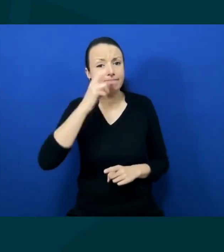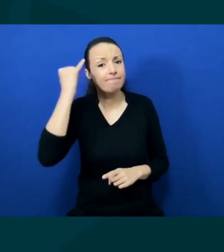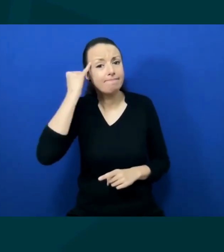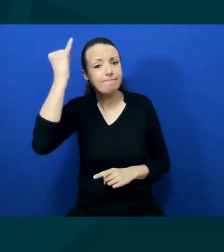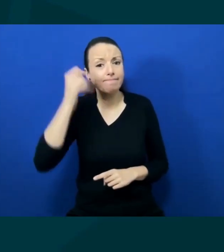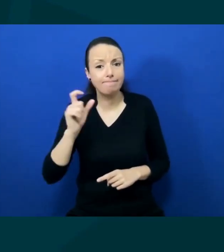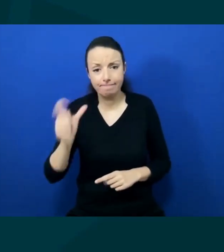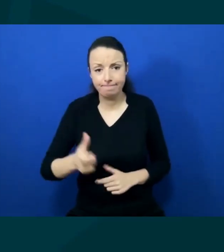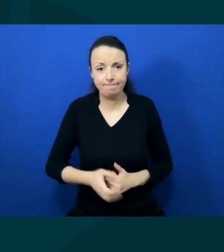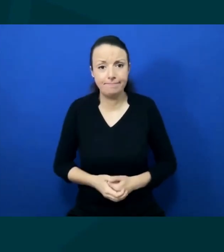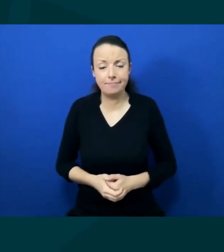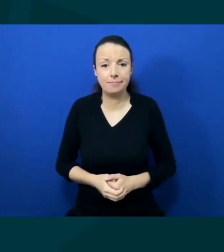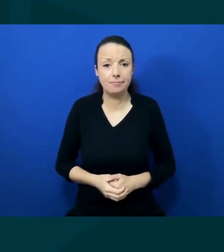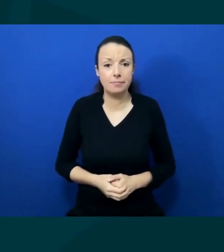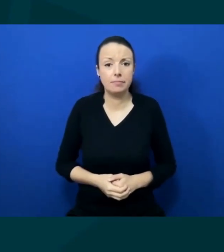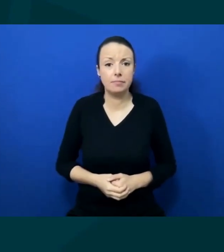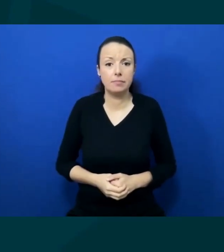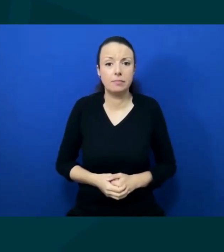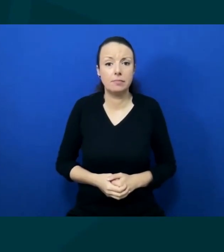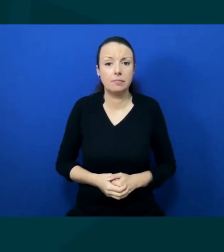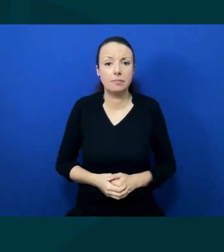What was also interesting